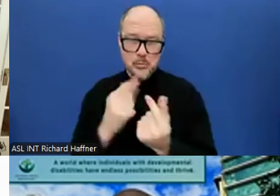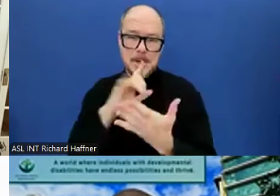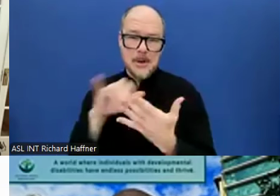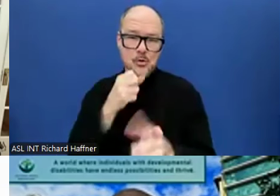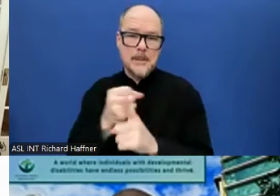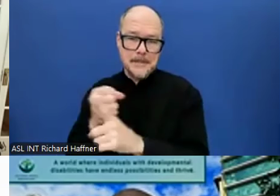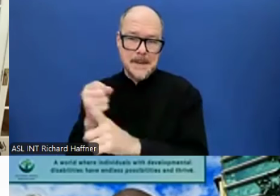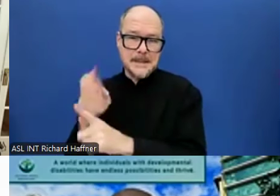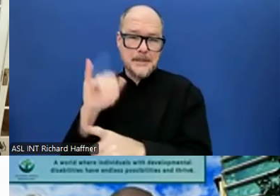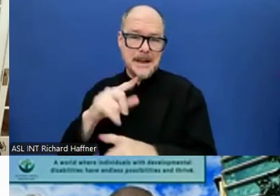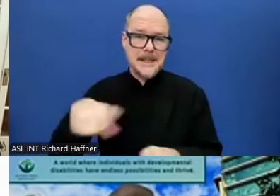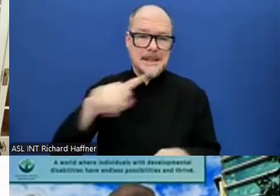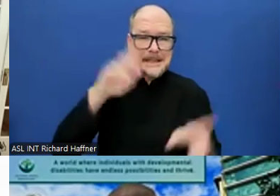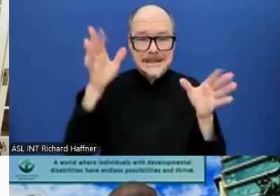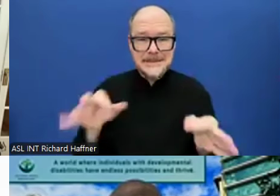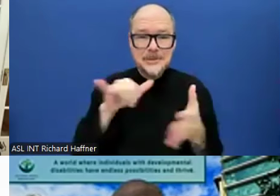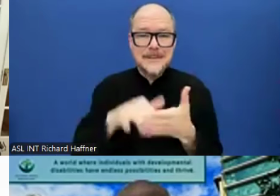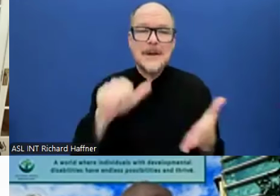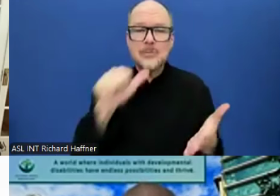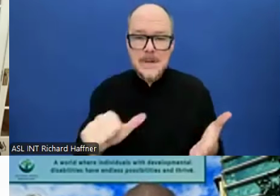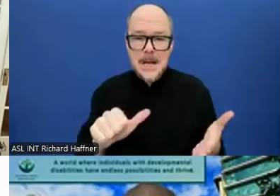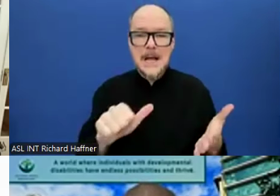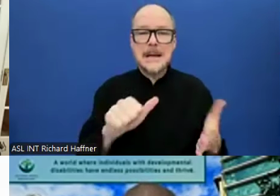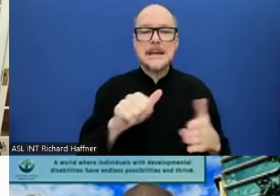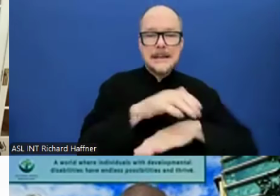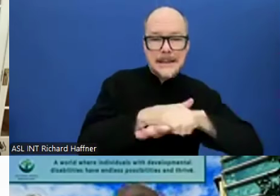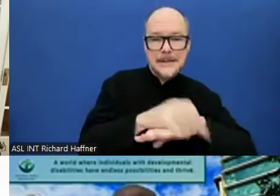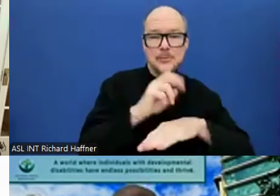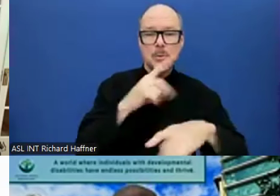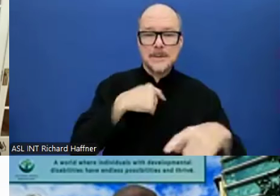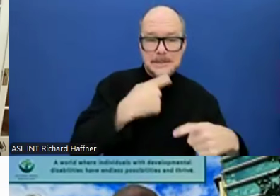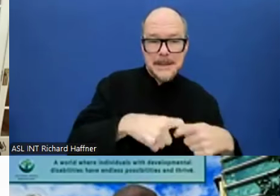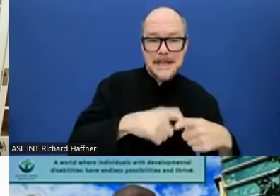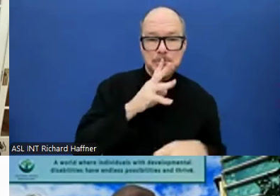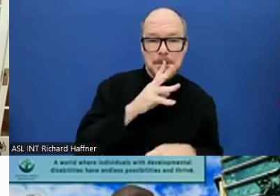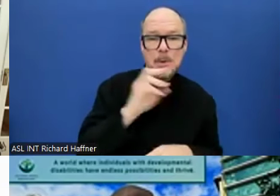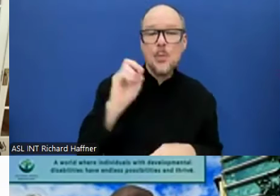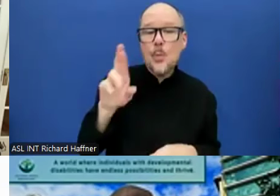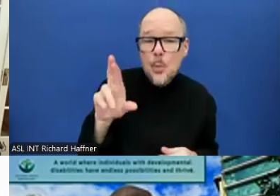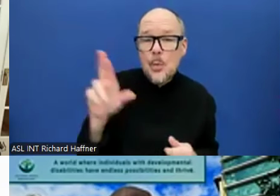these decisions that are not Spanish or English-speaking or of other